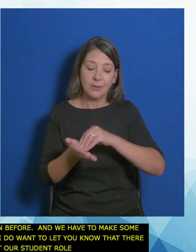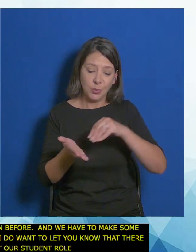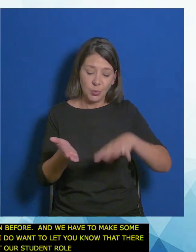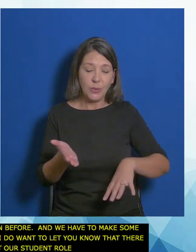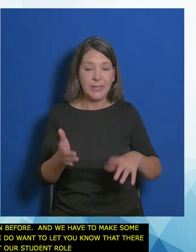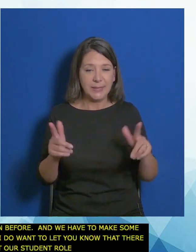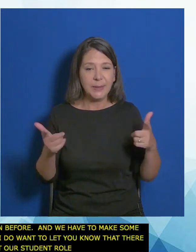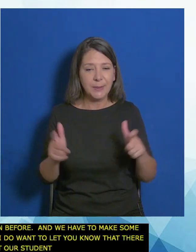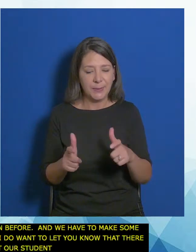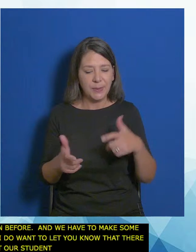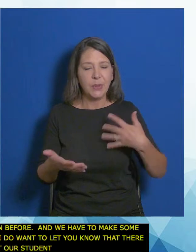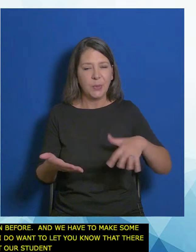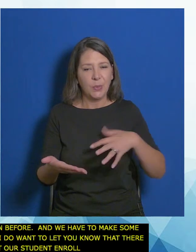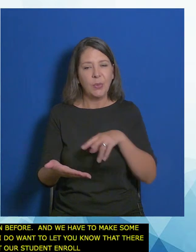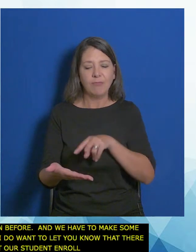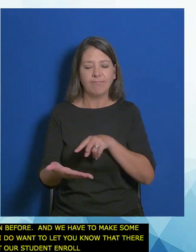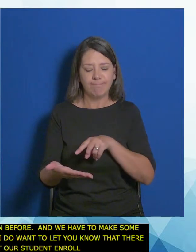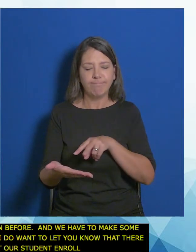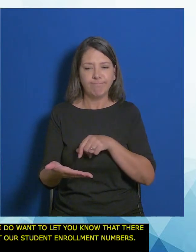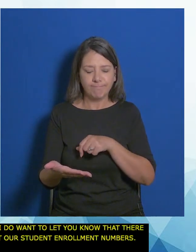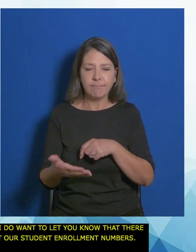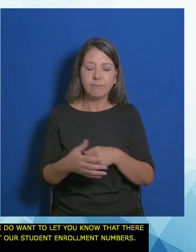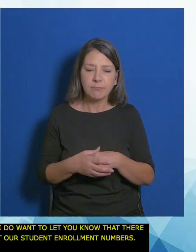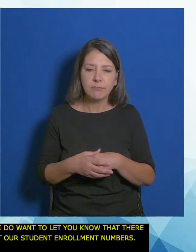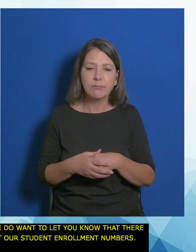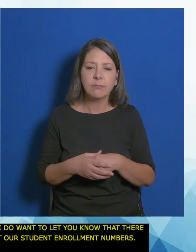fourth thing that has happened this year